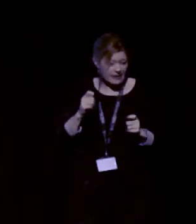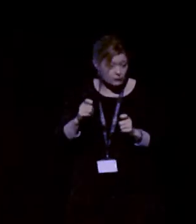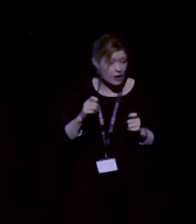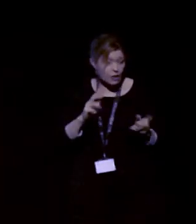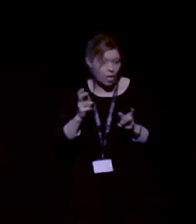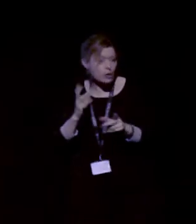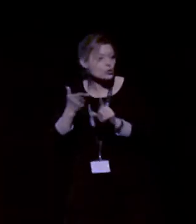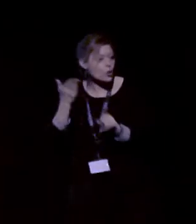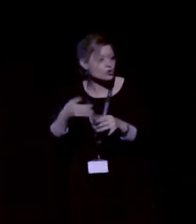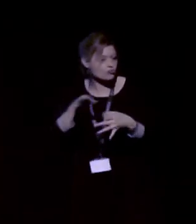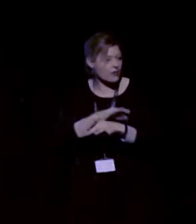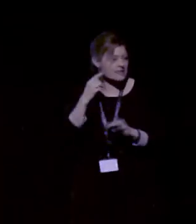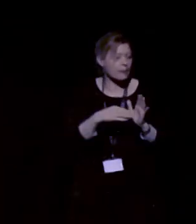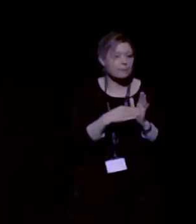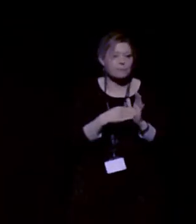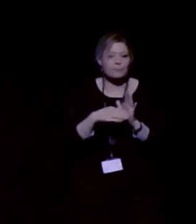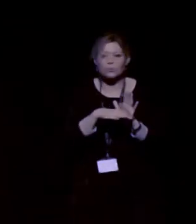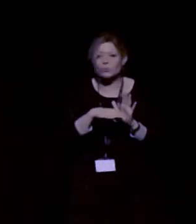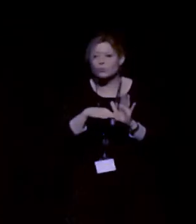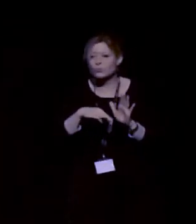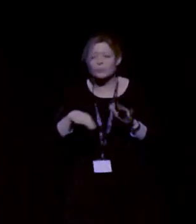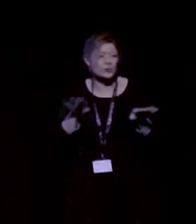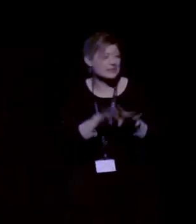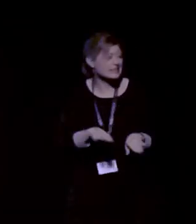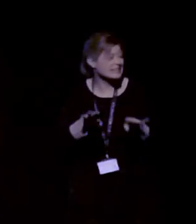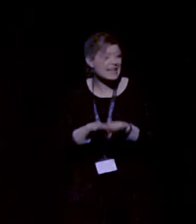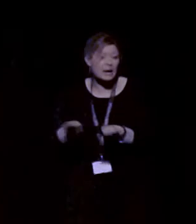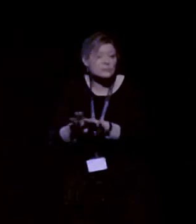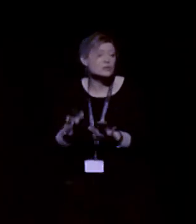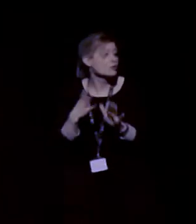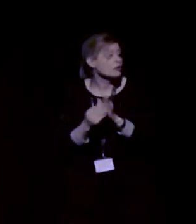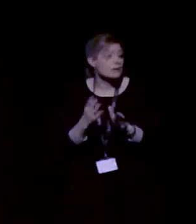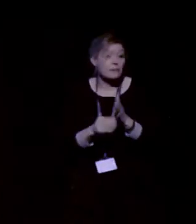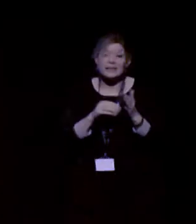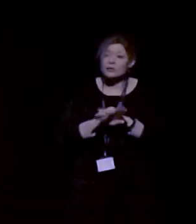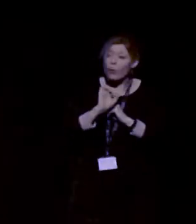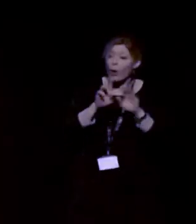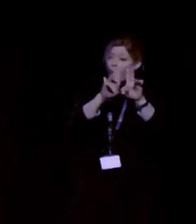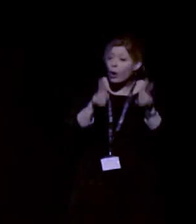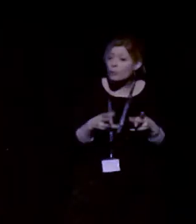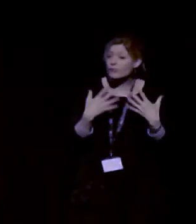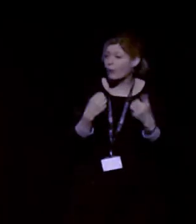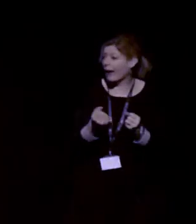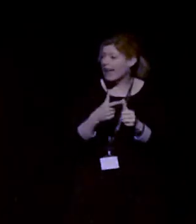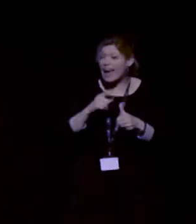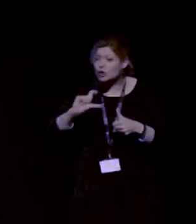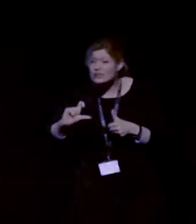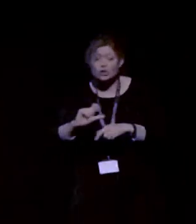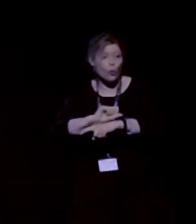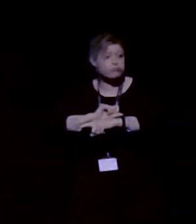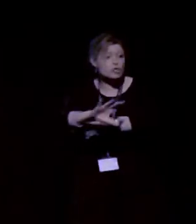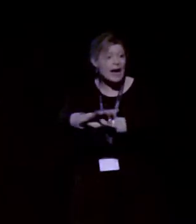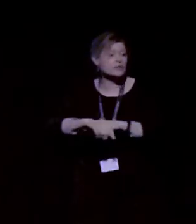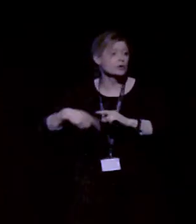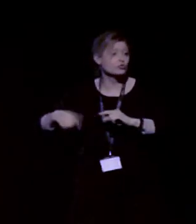than a sound that's steady. You know, after a while, if you've got air conditioning noise or noise from a projector or something like that, you